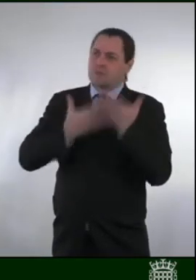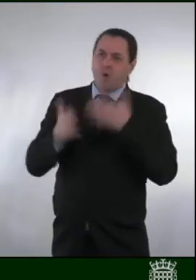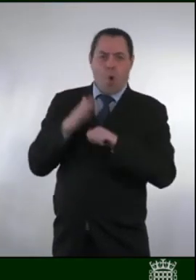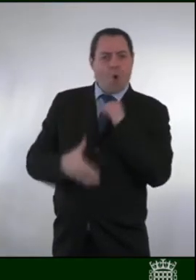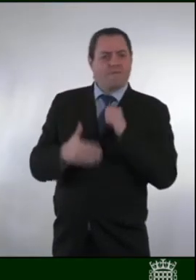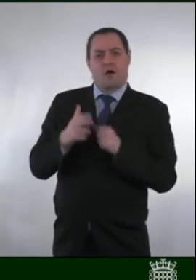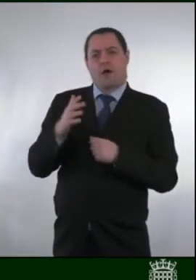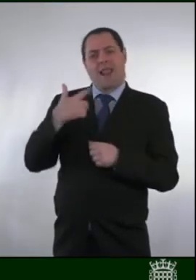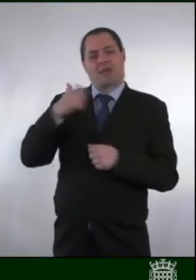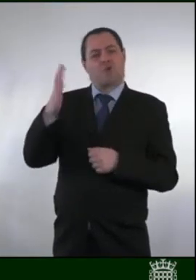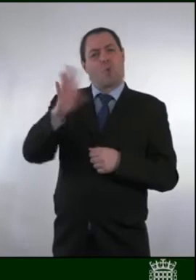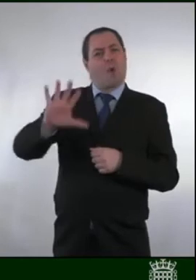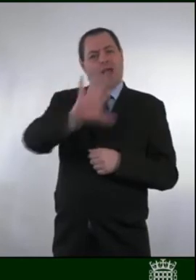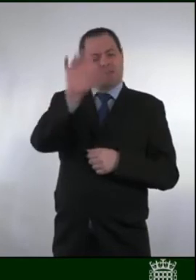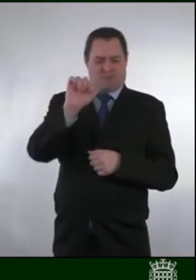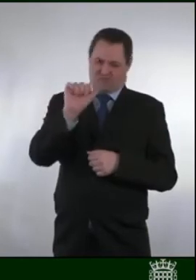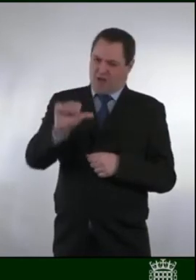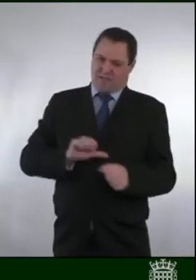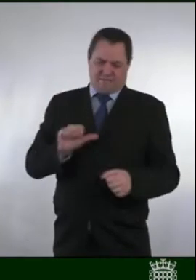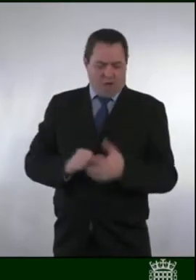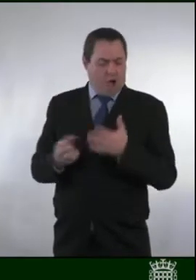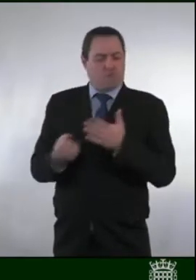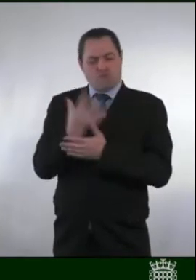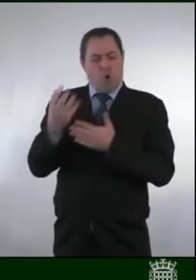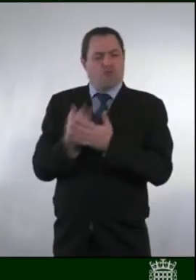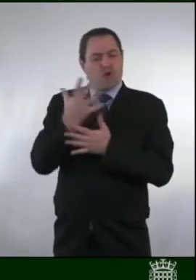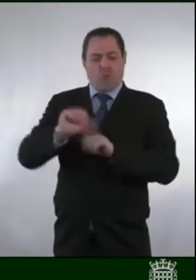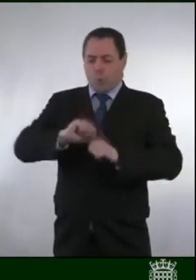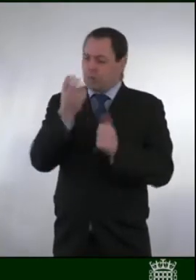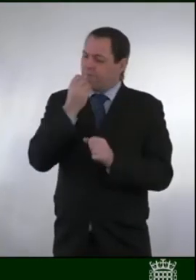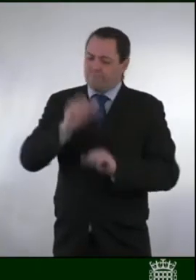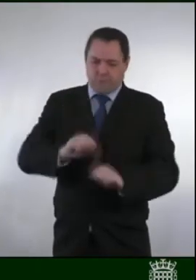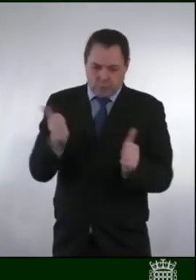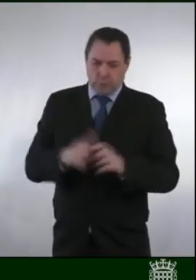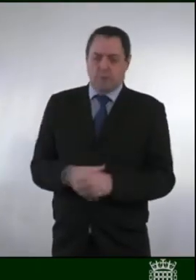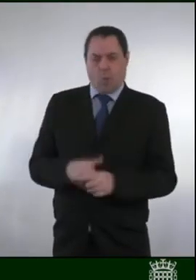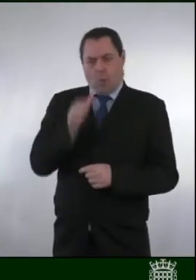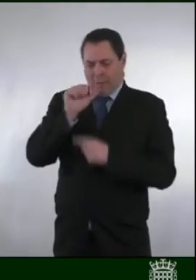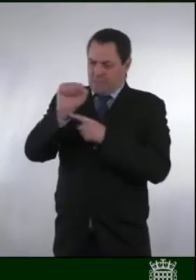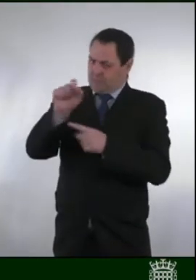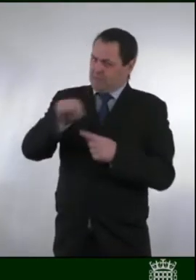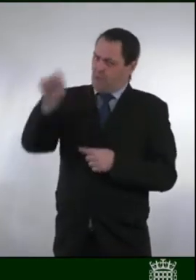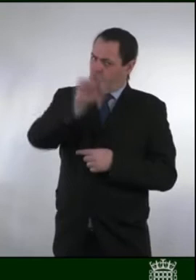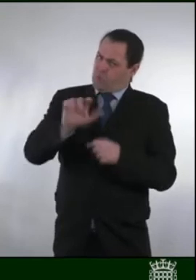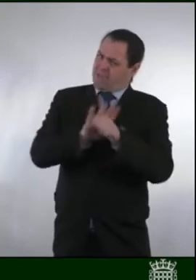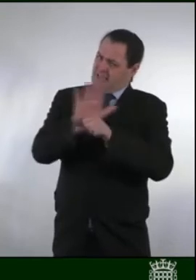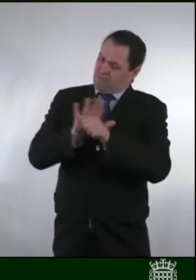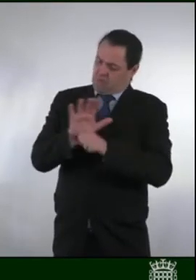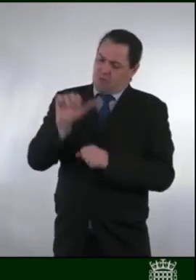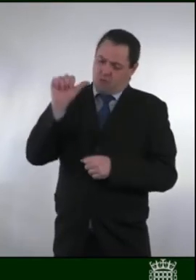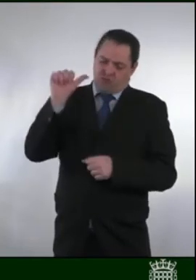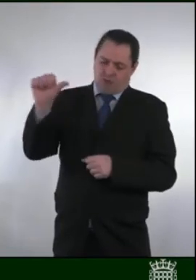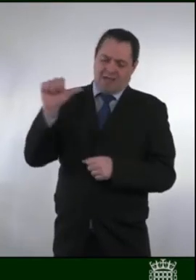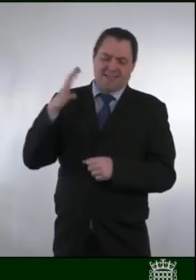West Lancashire, because she's entirely right, and we will protect those areas, and she's entirely right to call